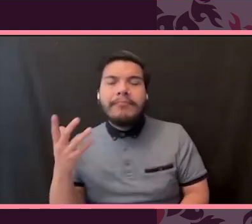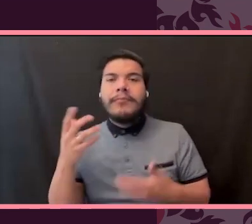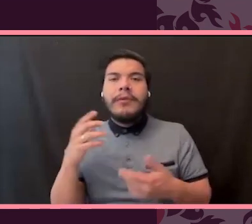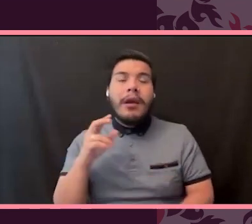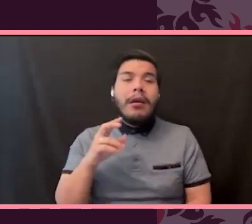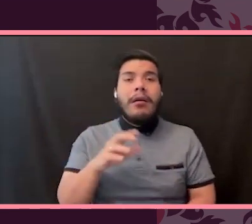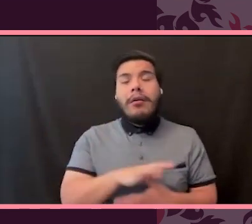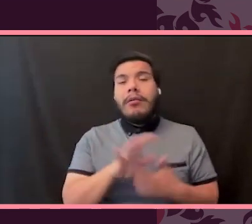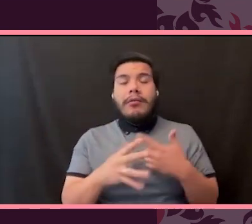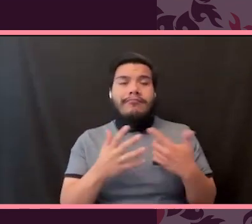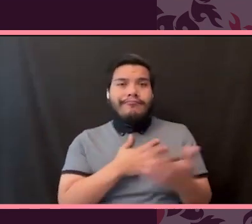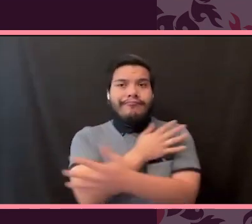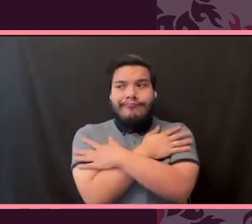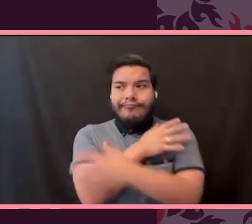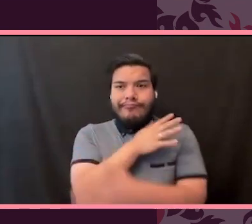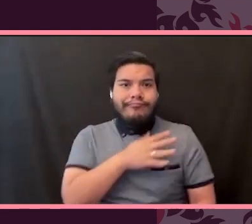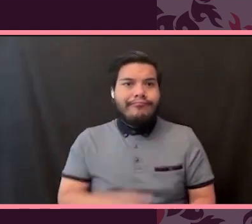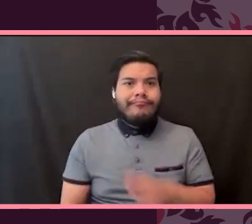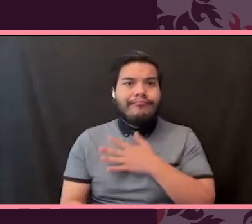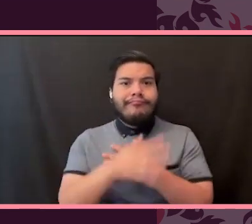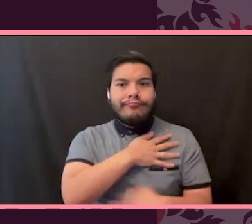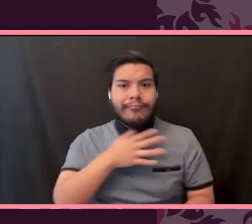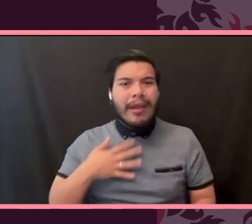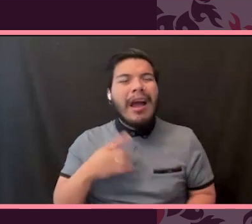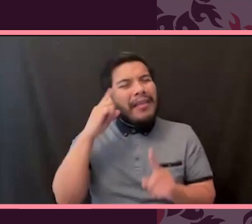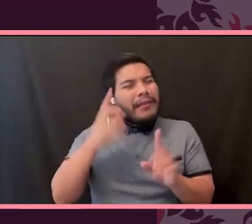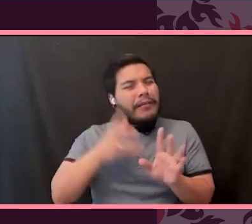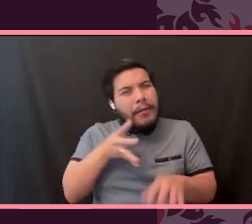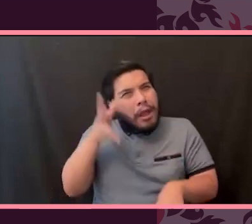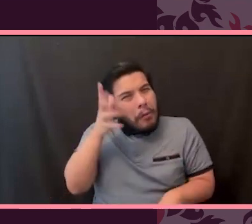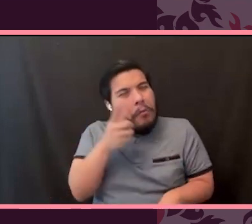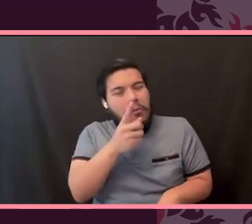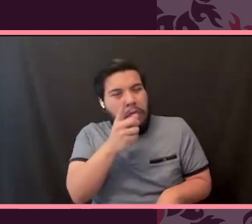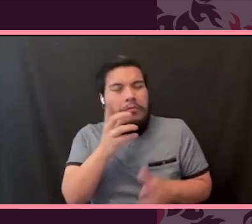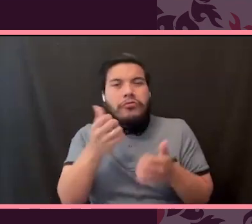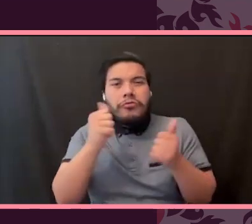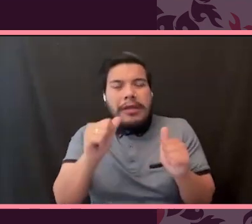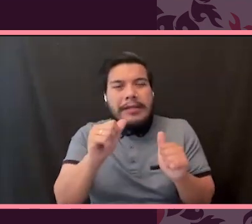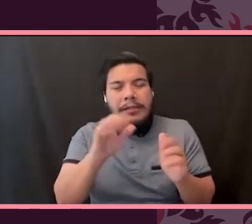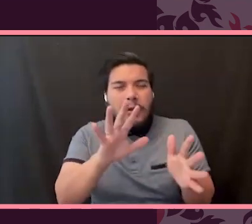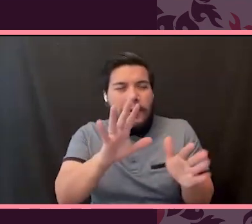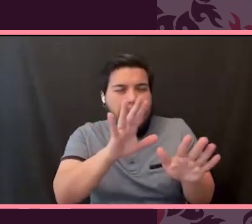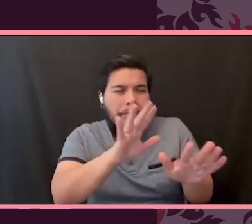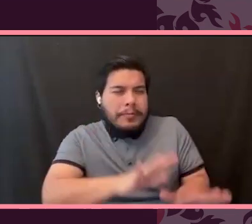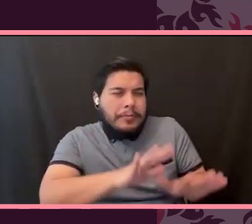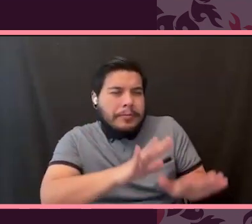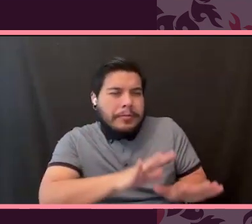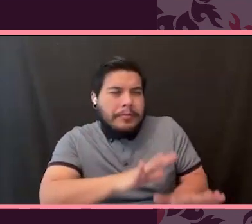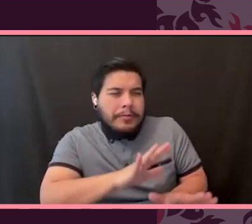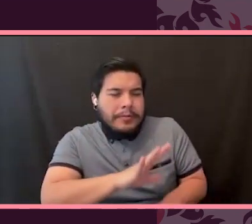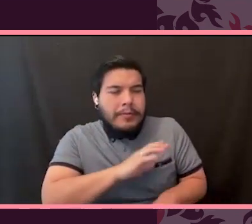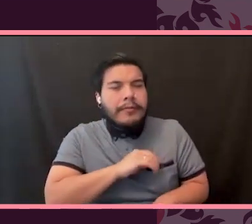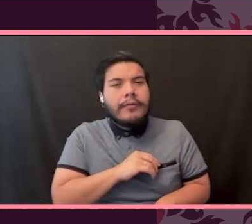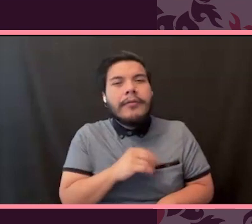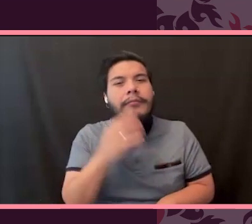place. And I think my parents did try and curtail that a little bit, because